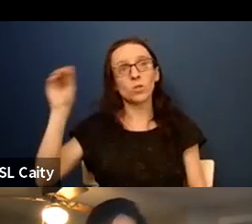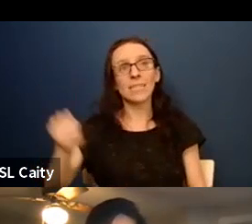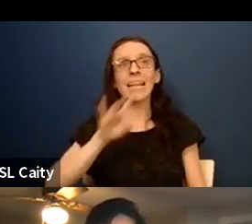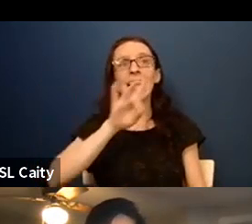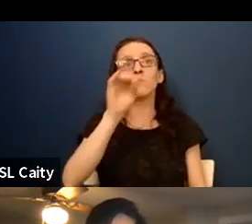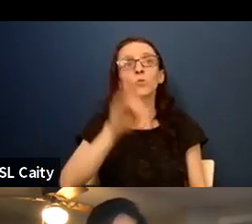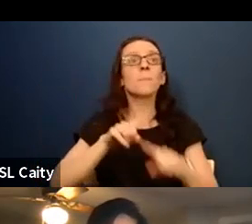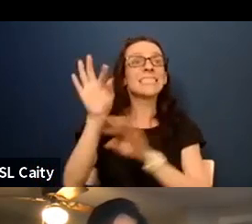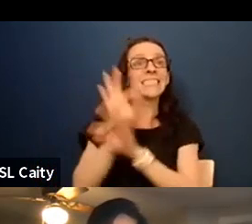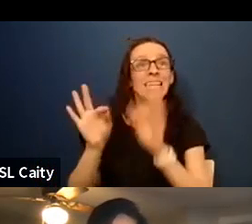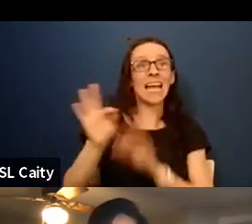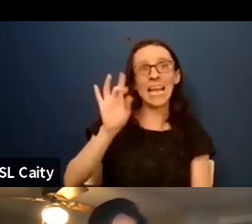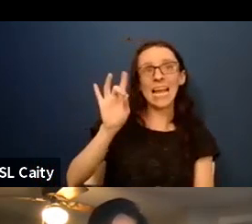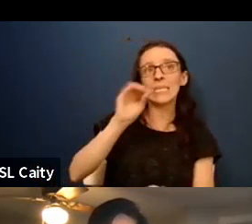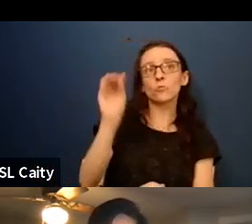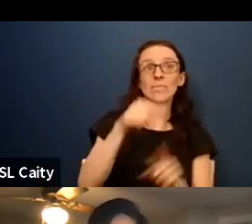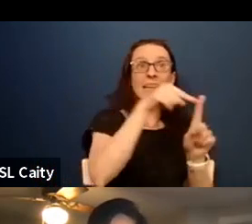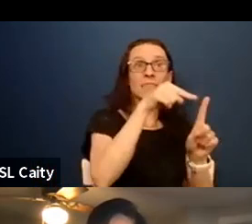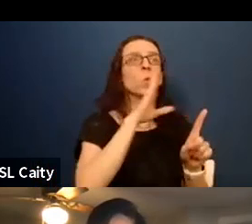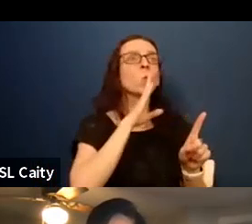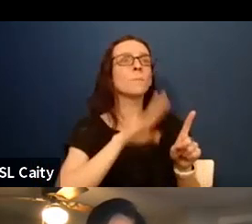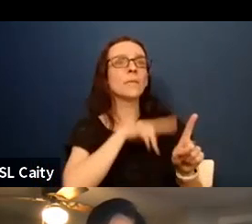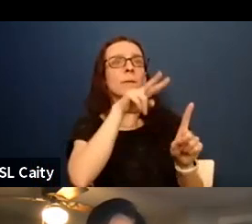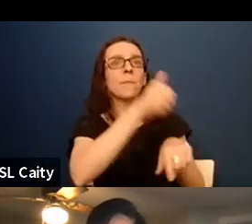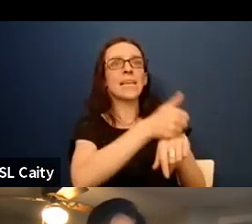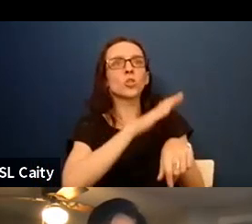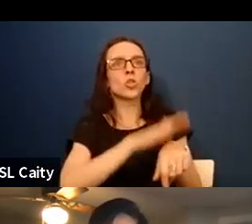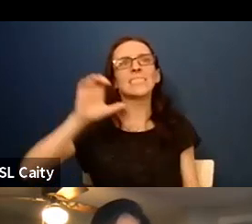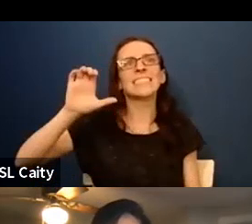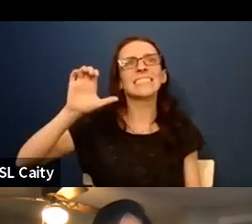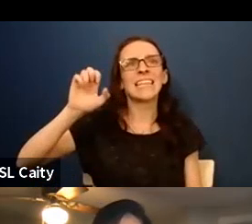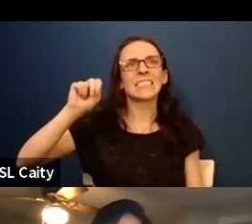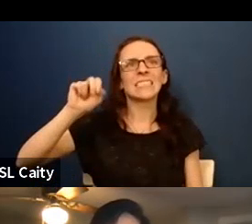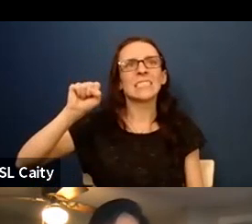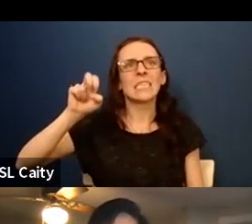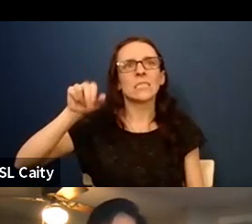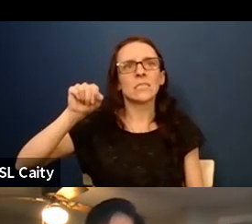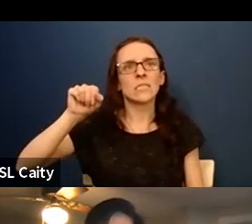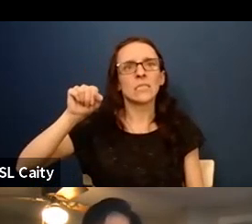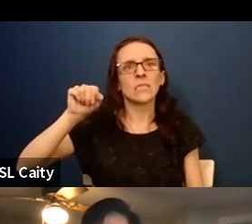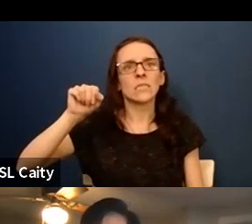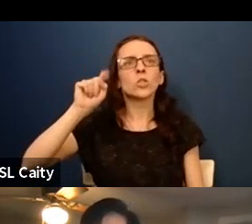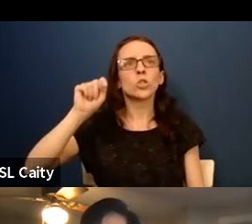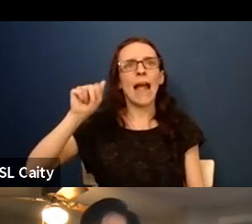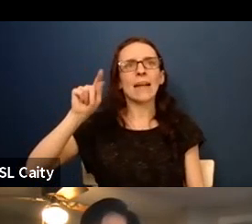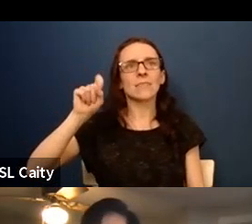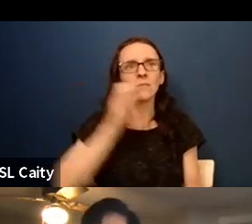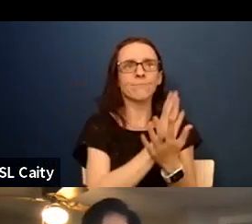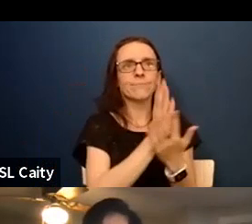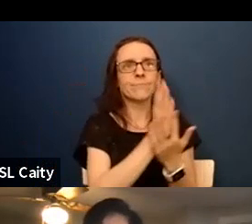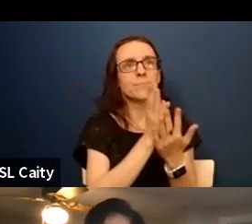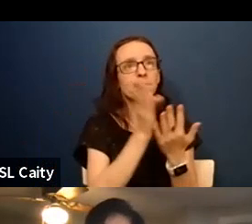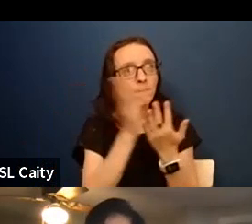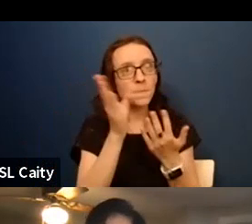being allocated based on census tracts. And we still have on the